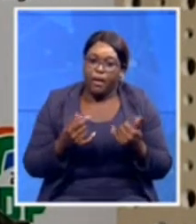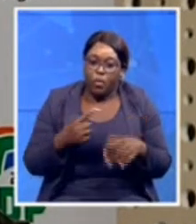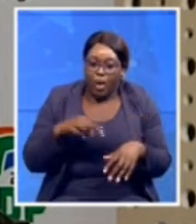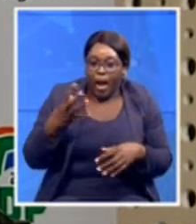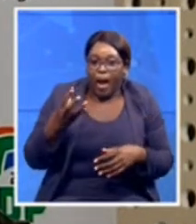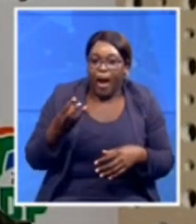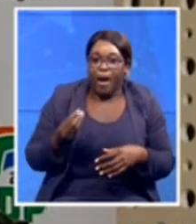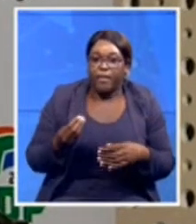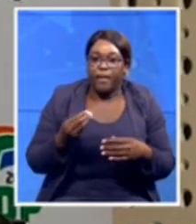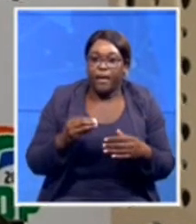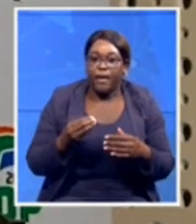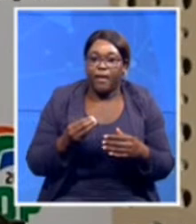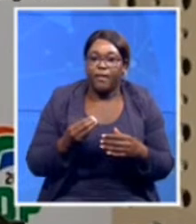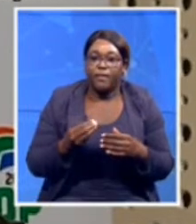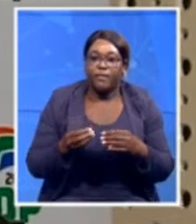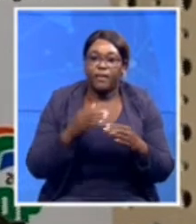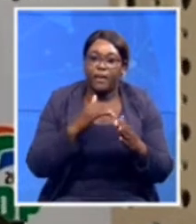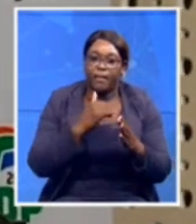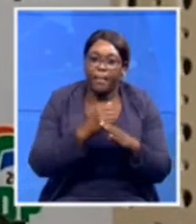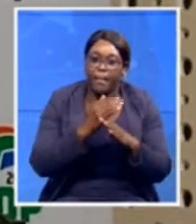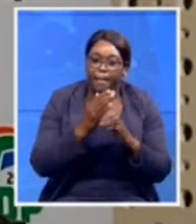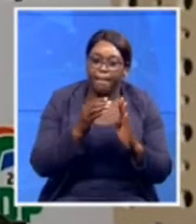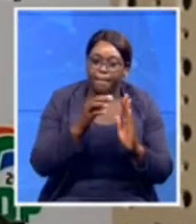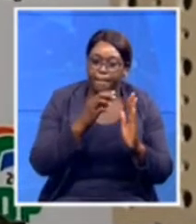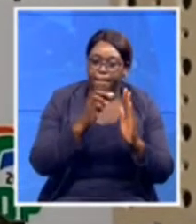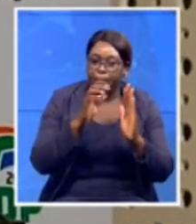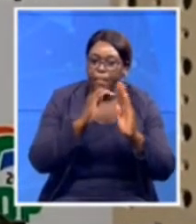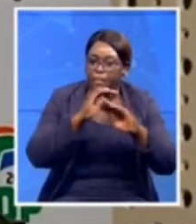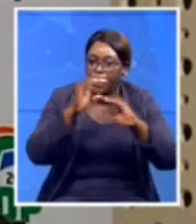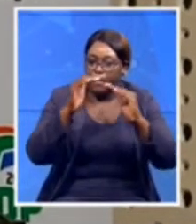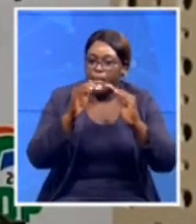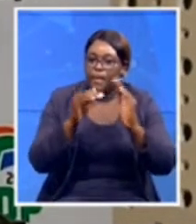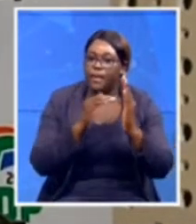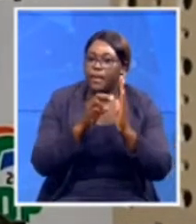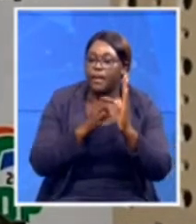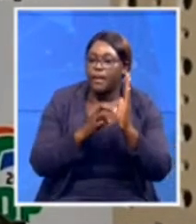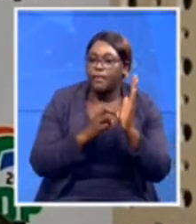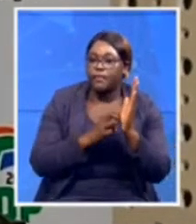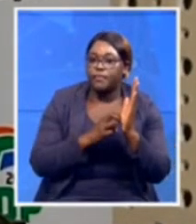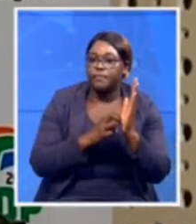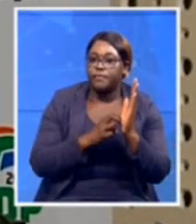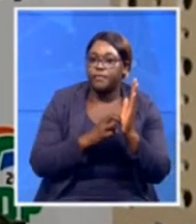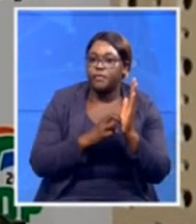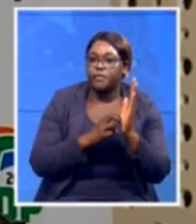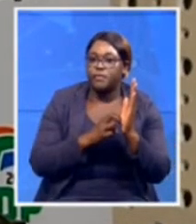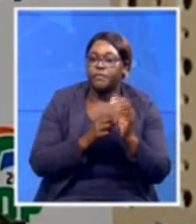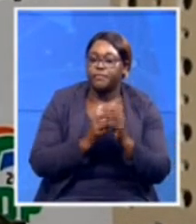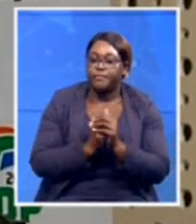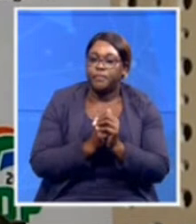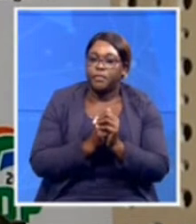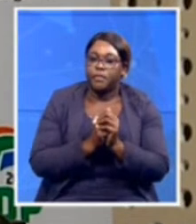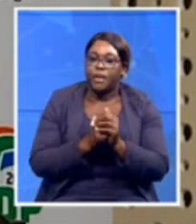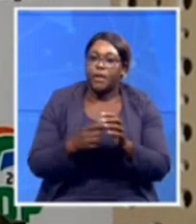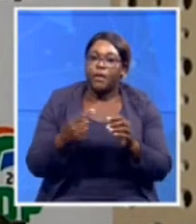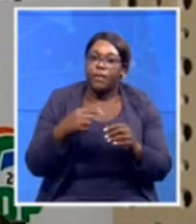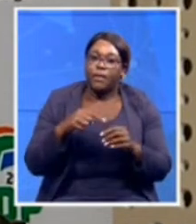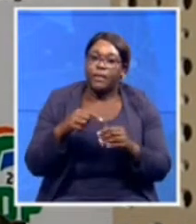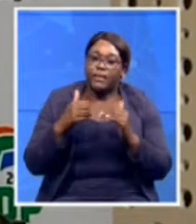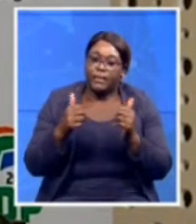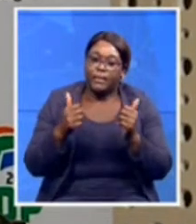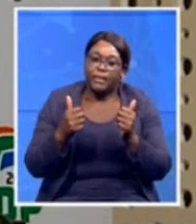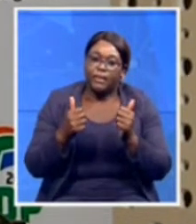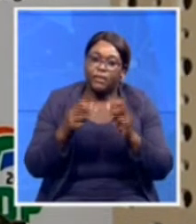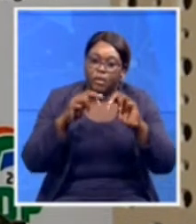that where non-compliance exists, we can take it to the natural conclusion, and we can assist in ventilating those matters, as